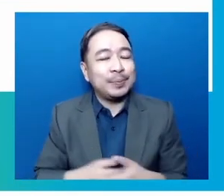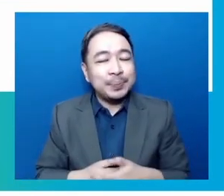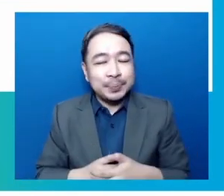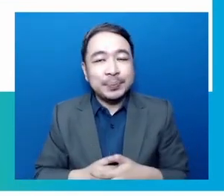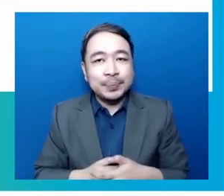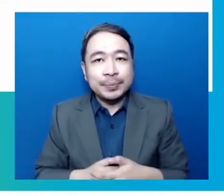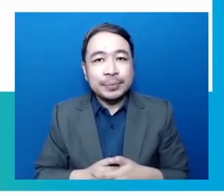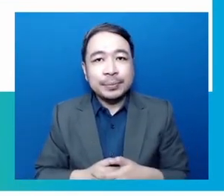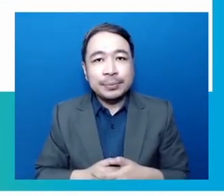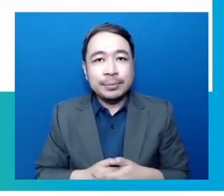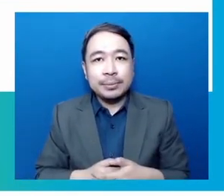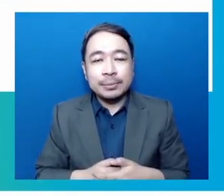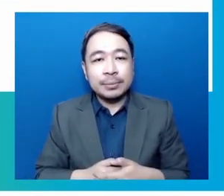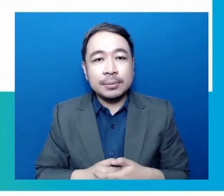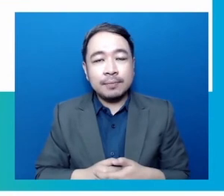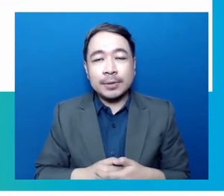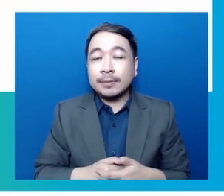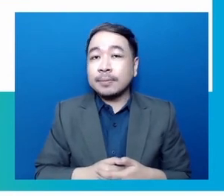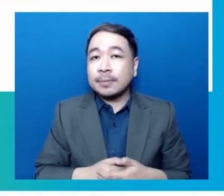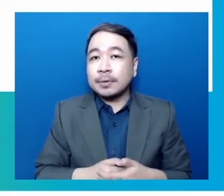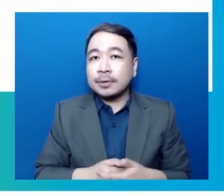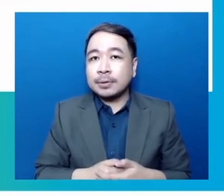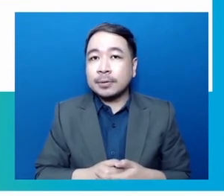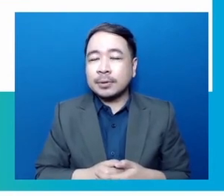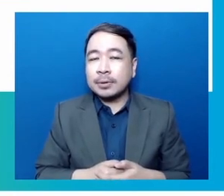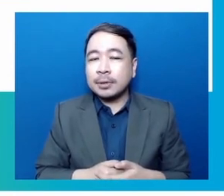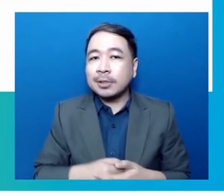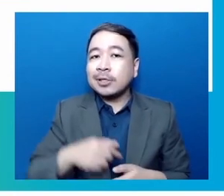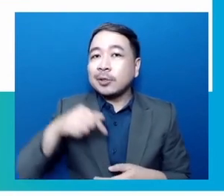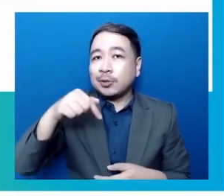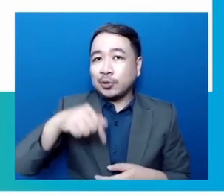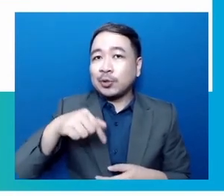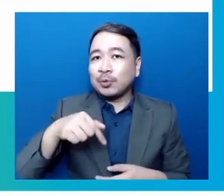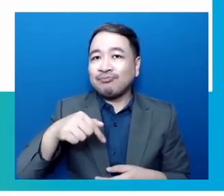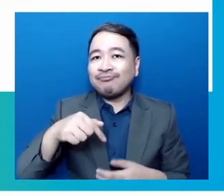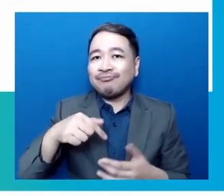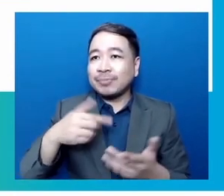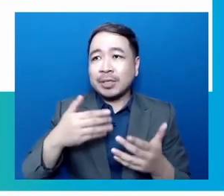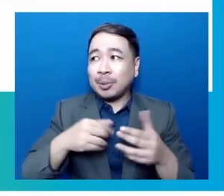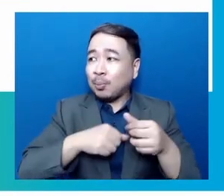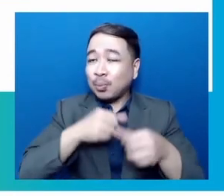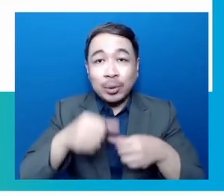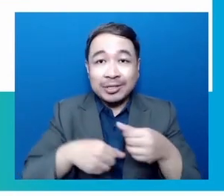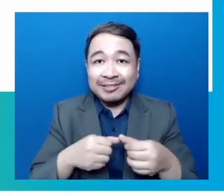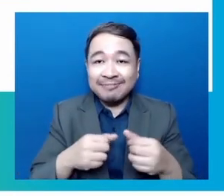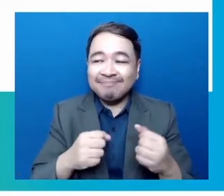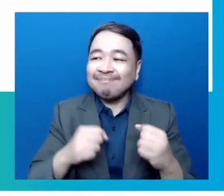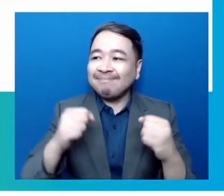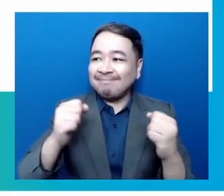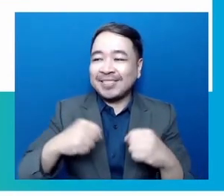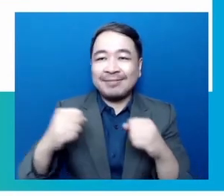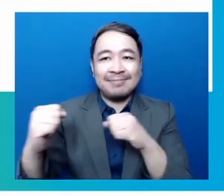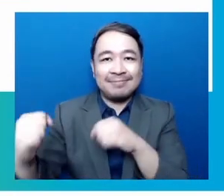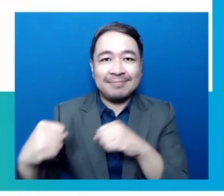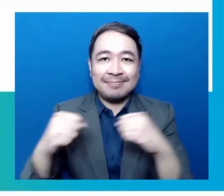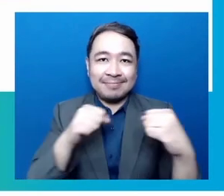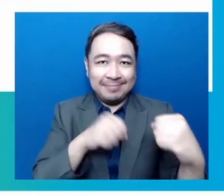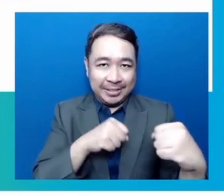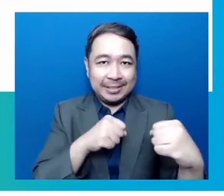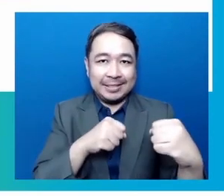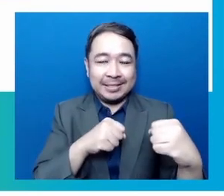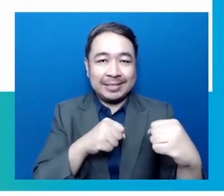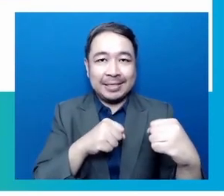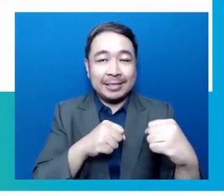this will be a consensus-building process. And building consensus, in my